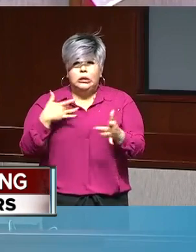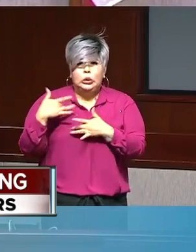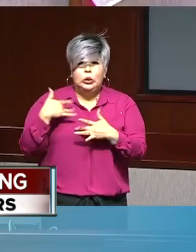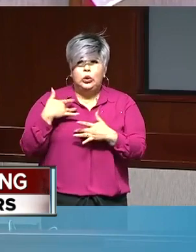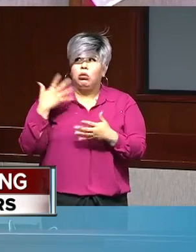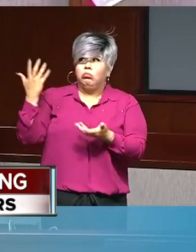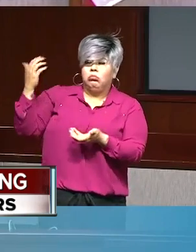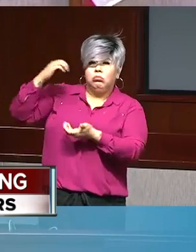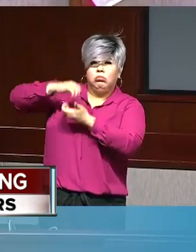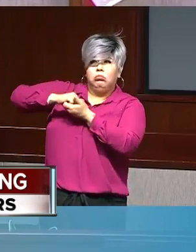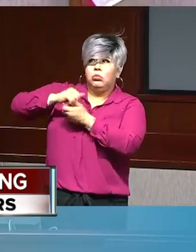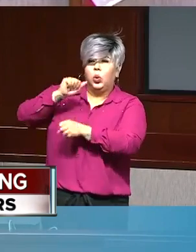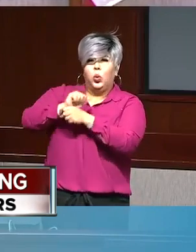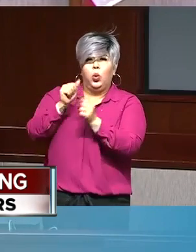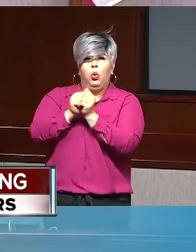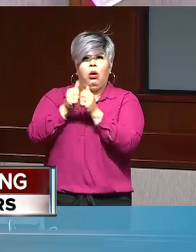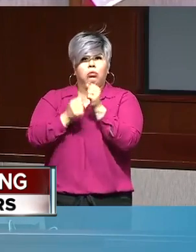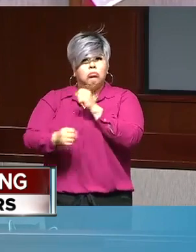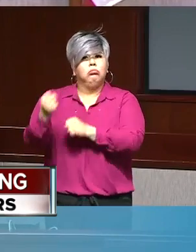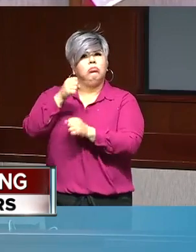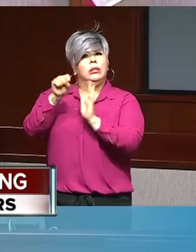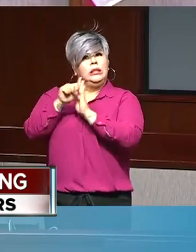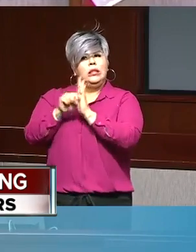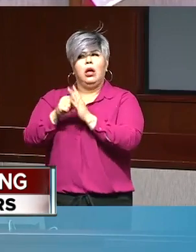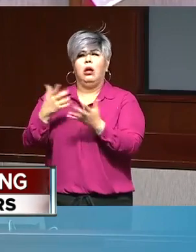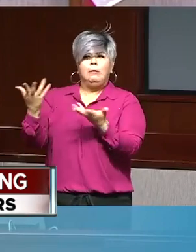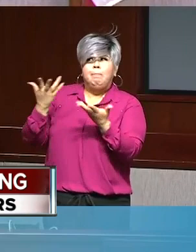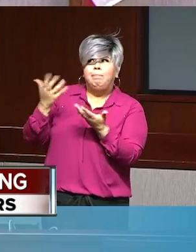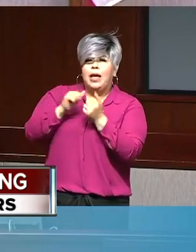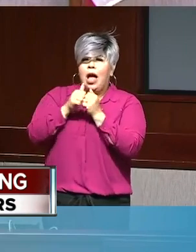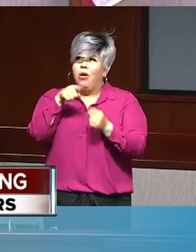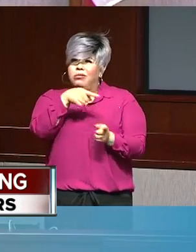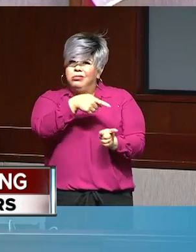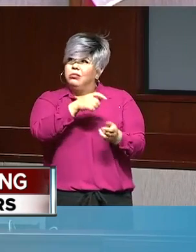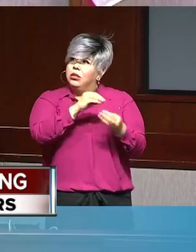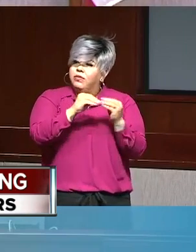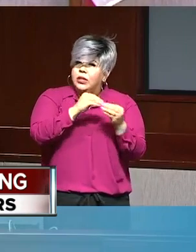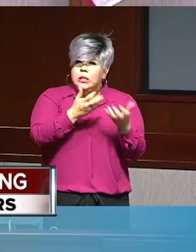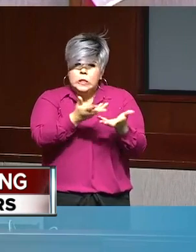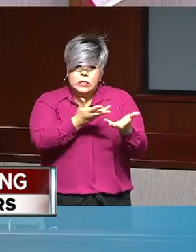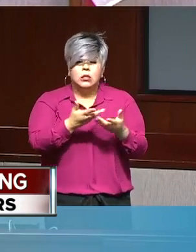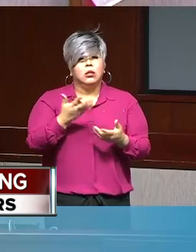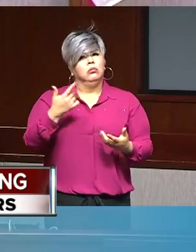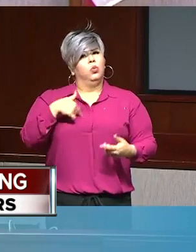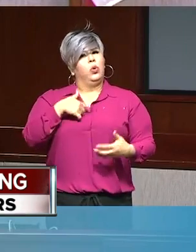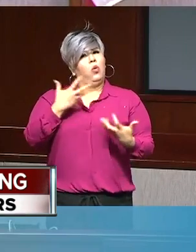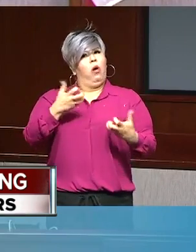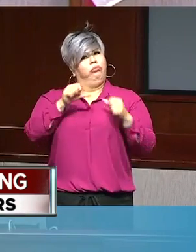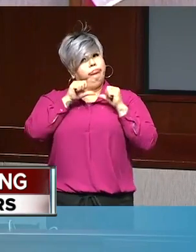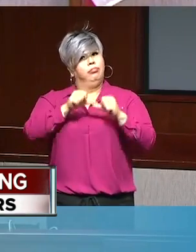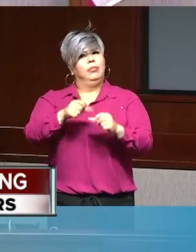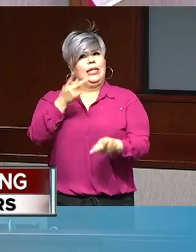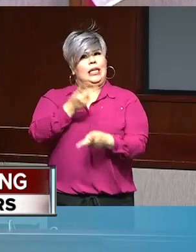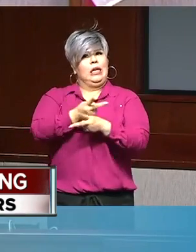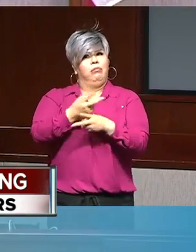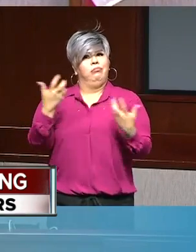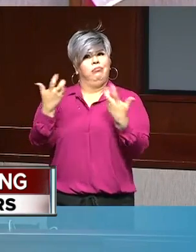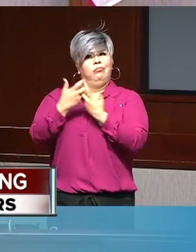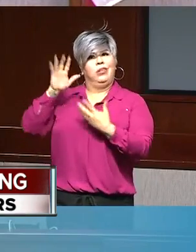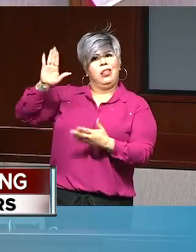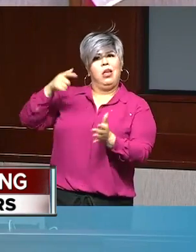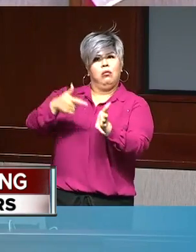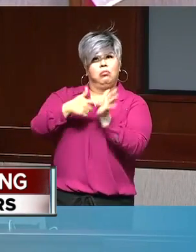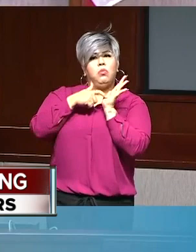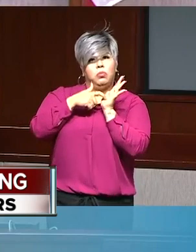work with the state to address those and to make sure that we maintain compliance with those metrics that the state